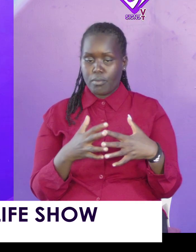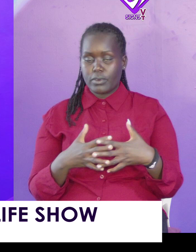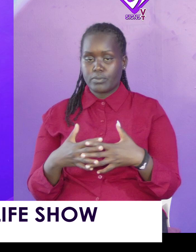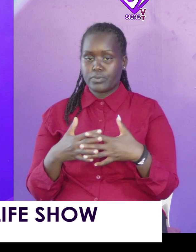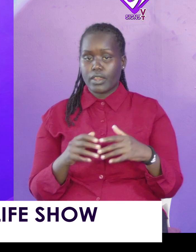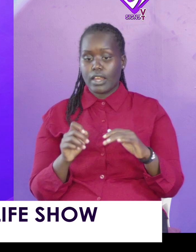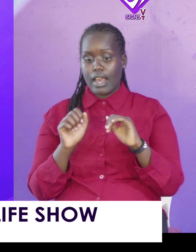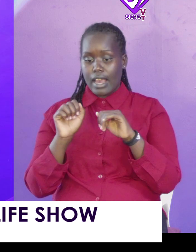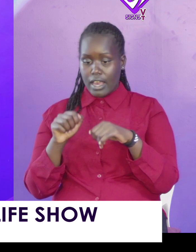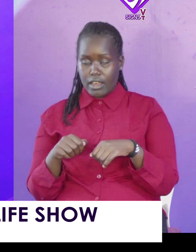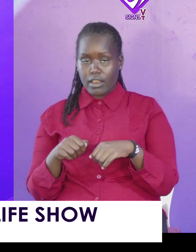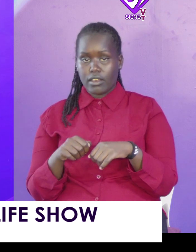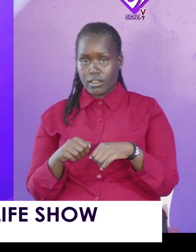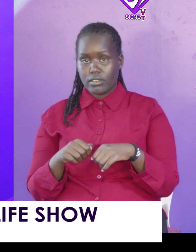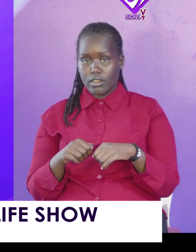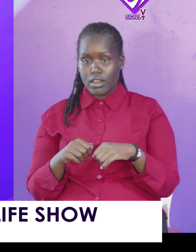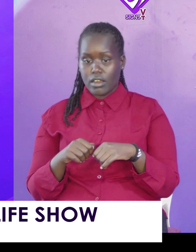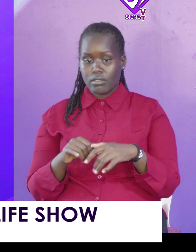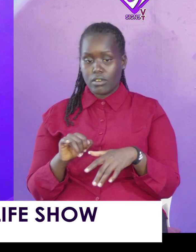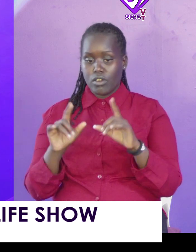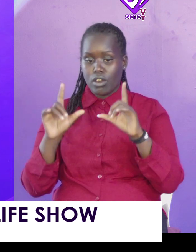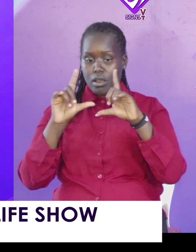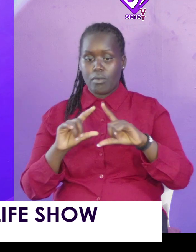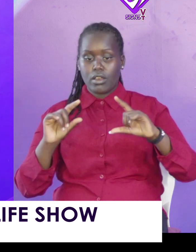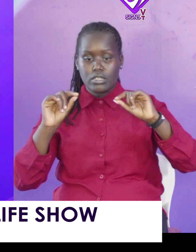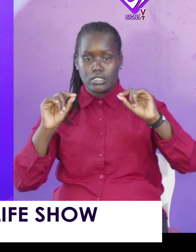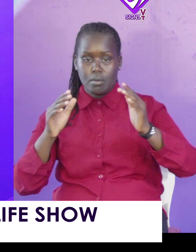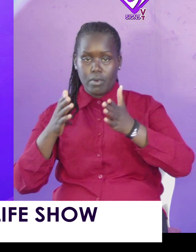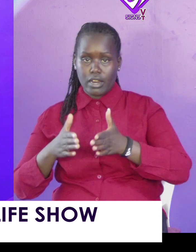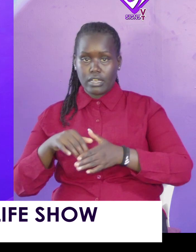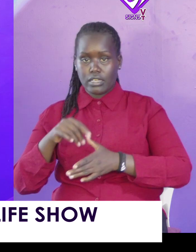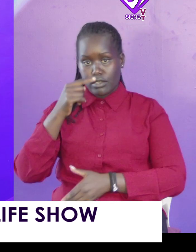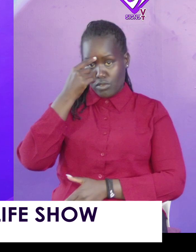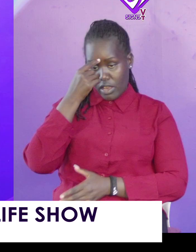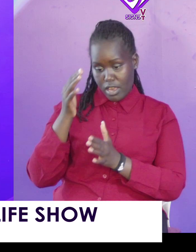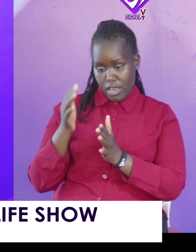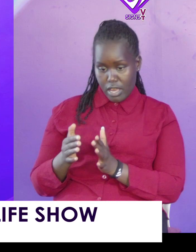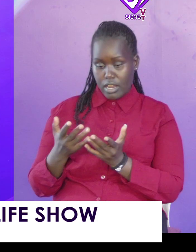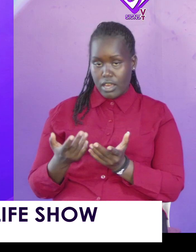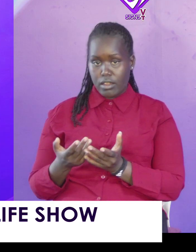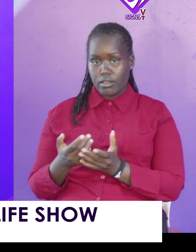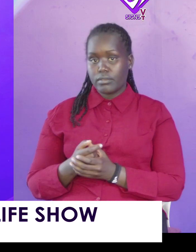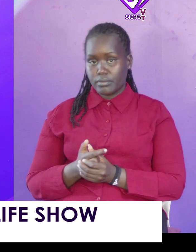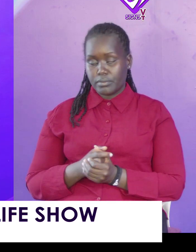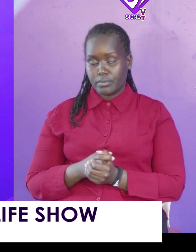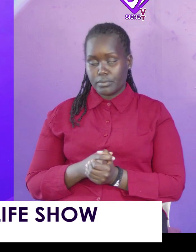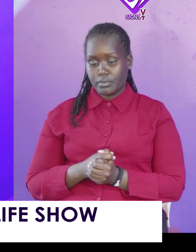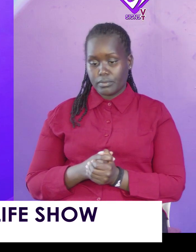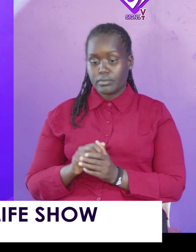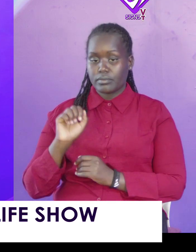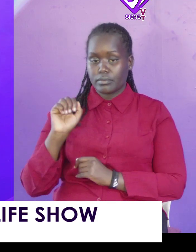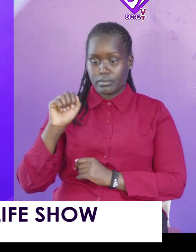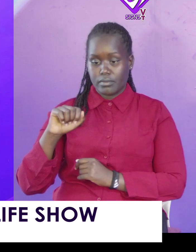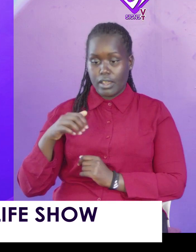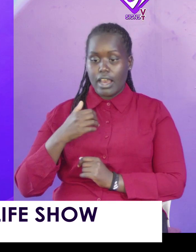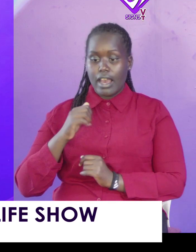can have a Briton. I can have a Japanese or an Indian. I can have a Palestinian friend. Oh, yes. I